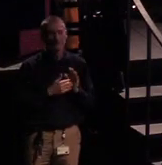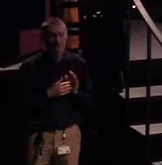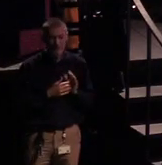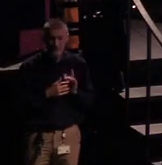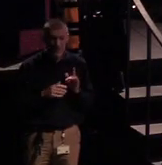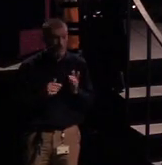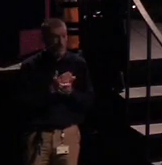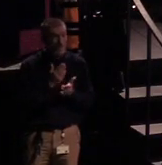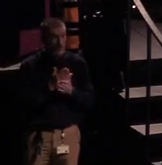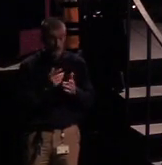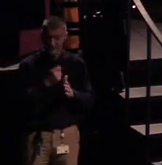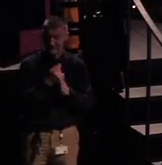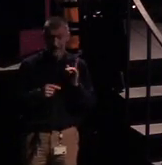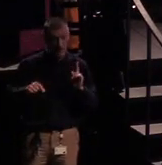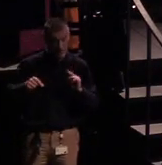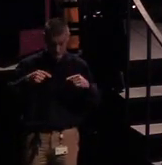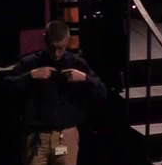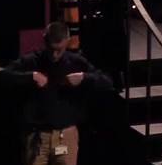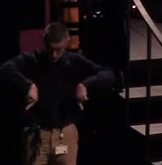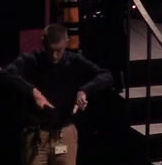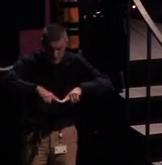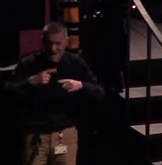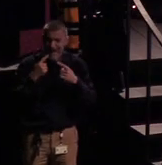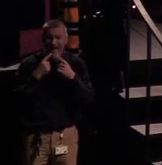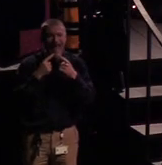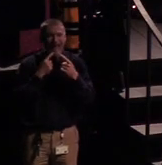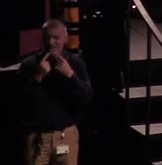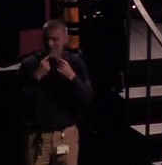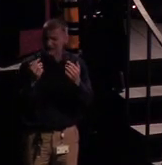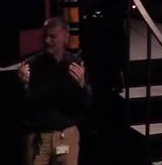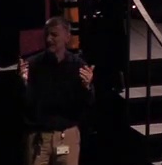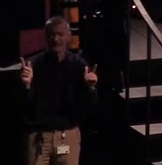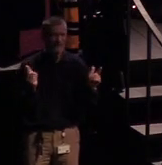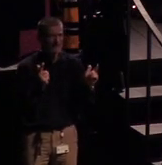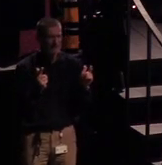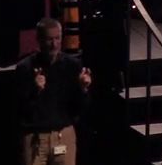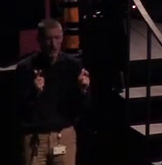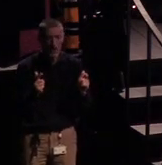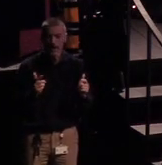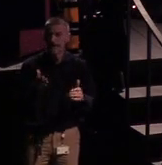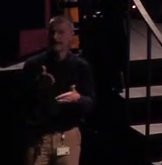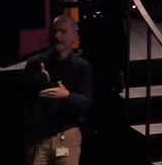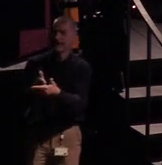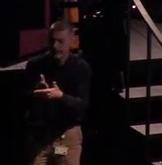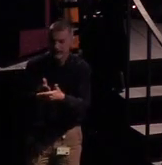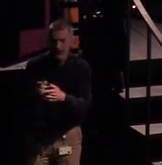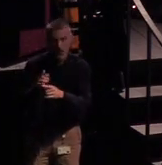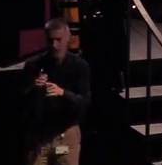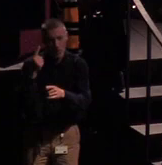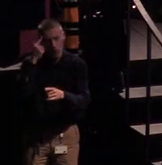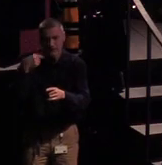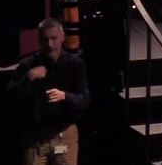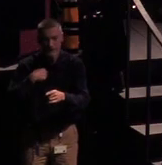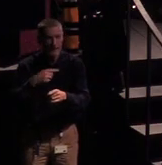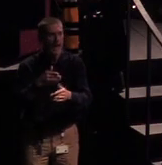time for disabled people these messages are often you haven't been thought about this isn't for you